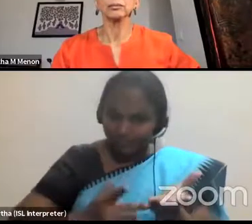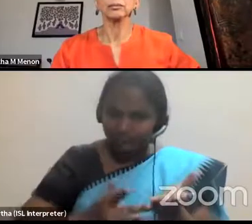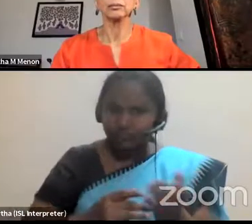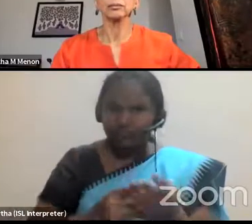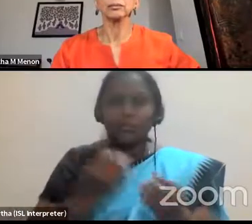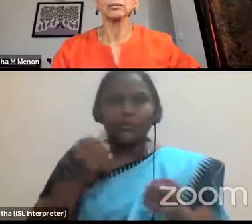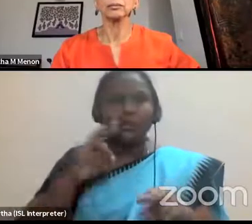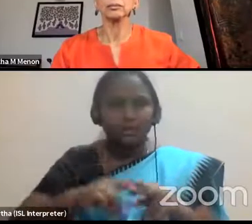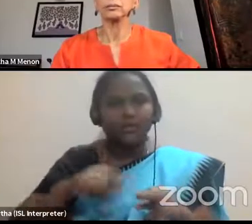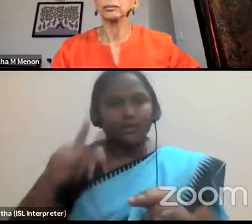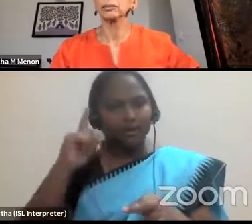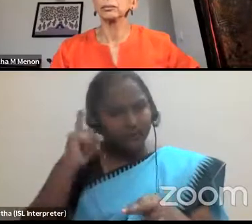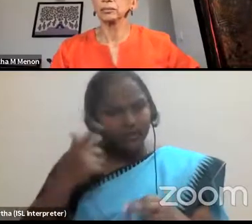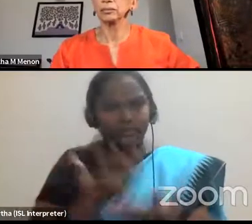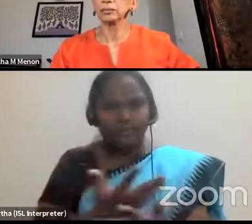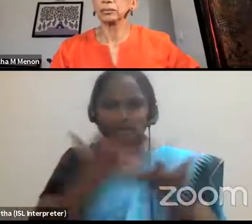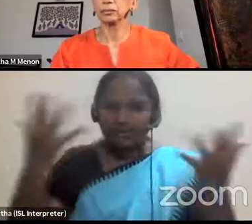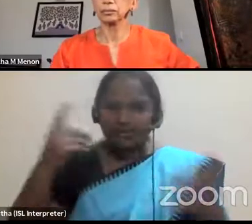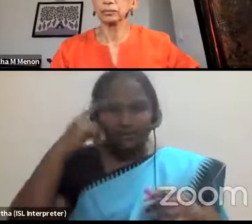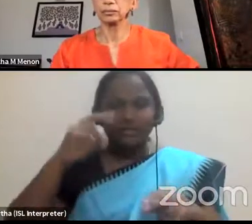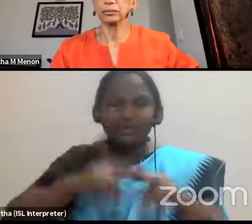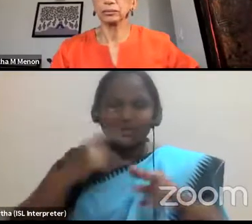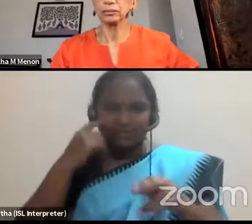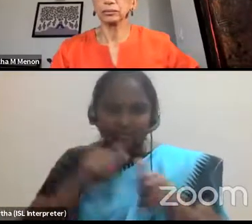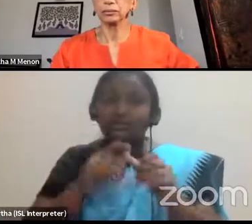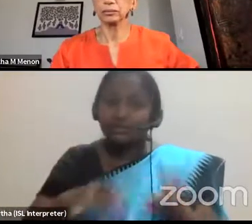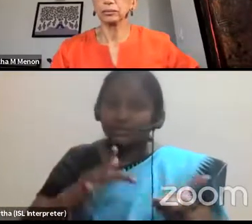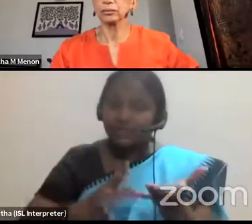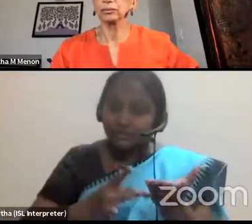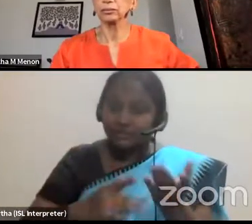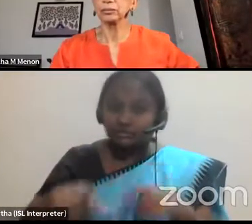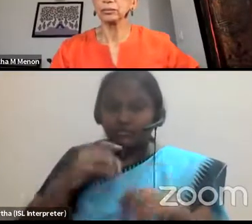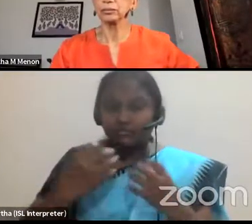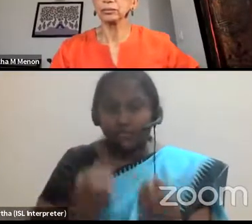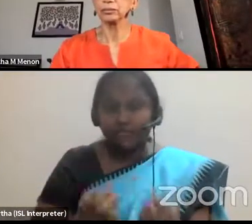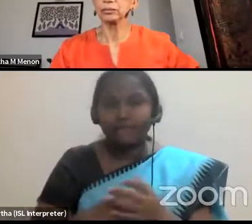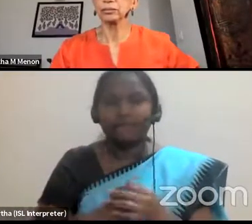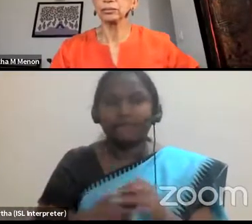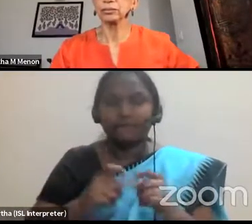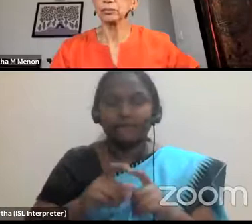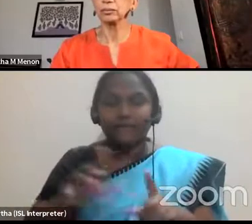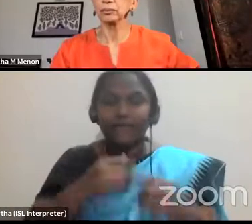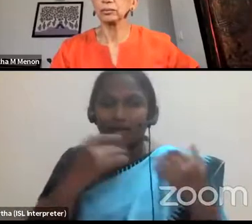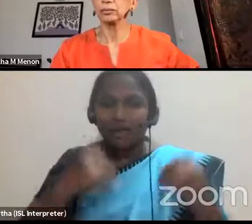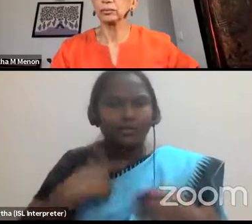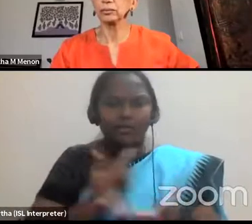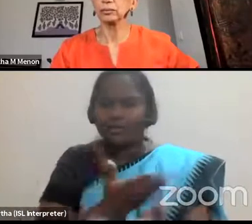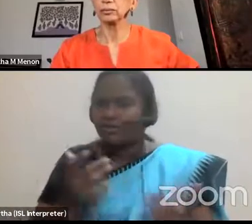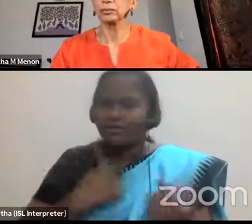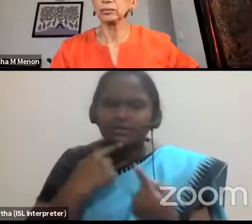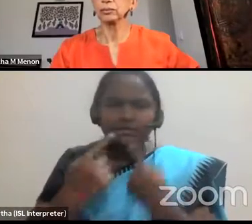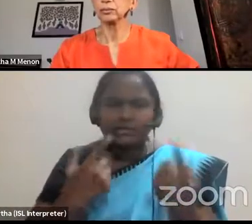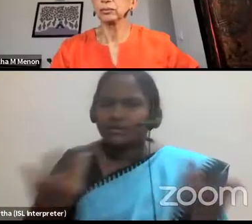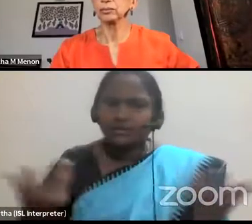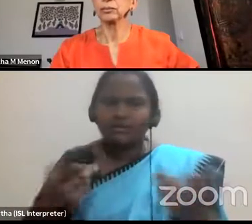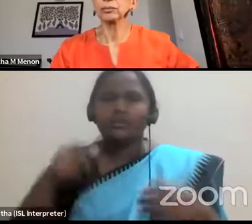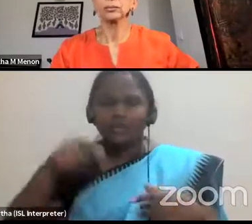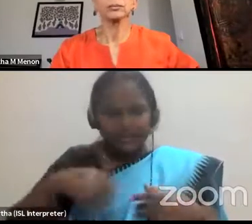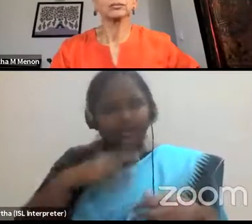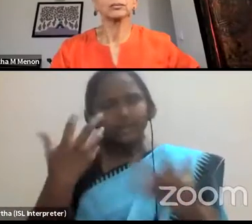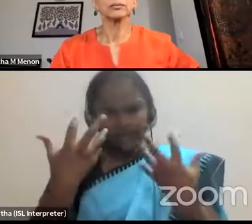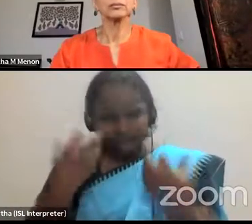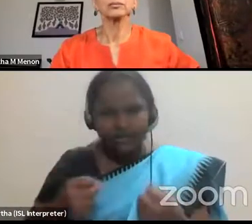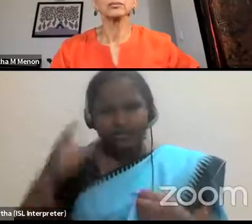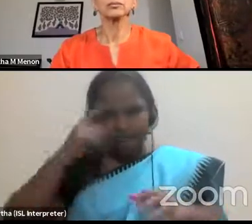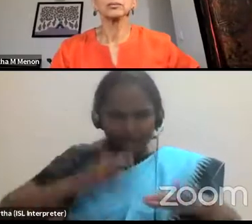Of late, we've been hearing so much about NFTs and digital art. And all I can say is there is something that